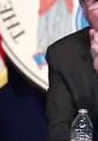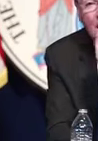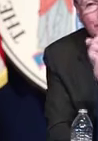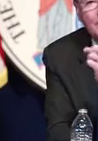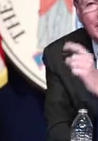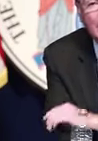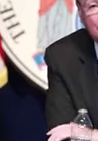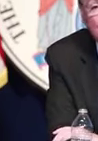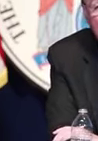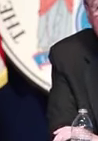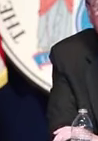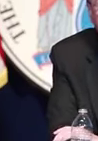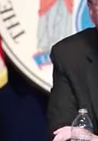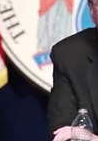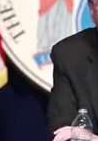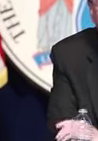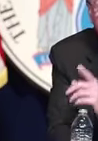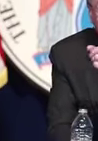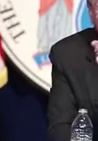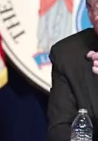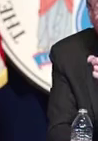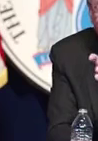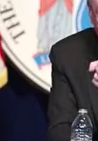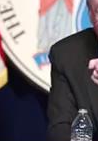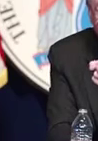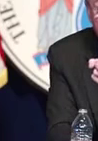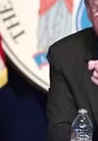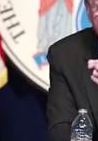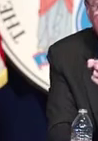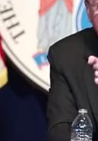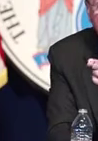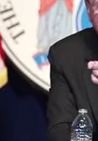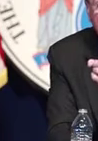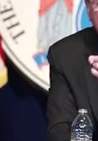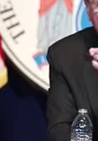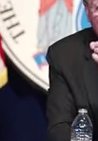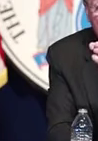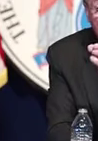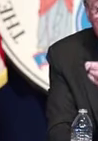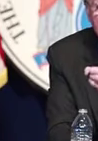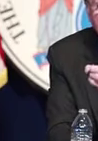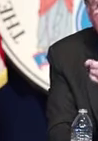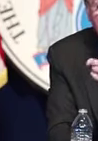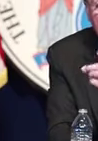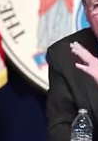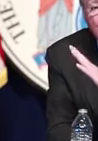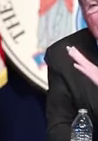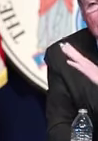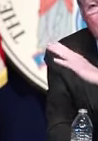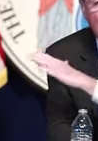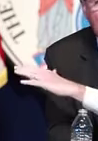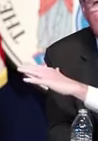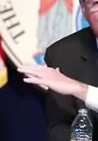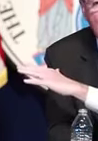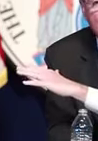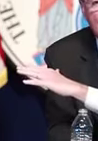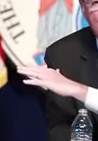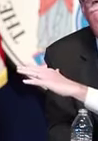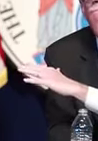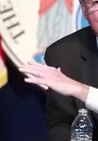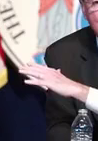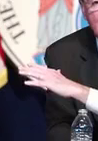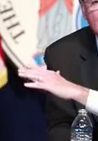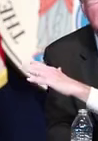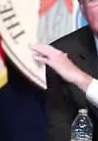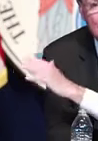pilot. That's up to us in our actions. And so far, that map tells us that we are making progress. The flattening of that curve